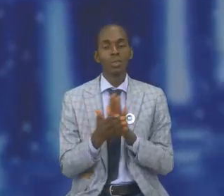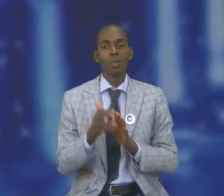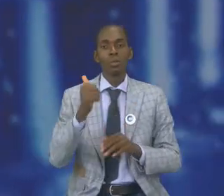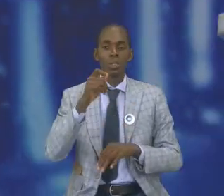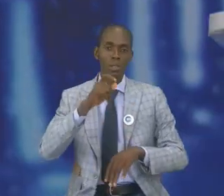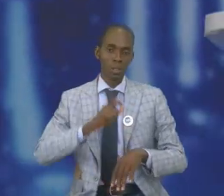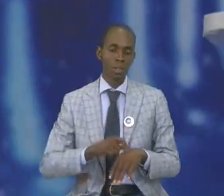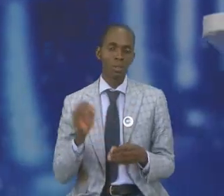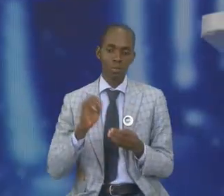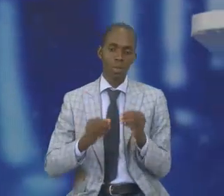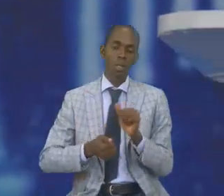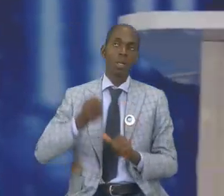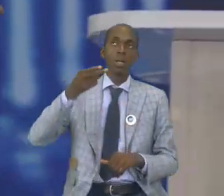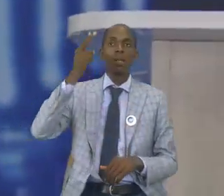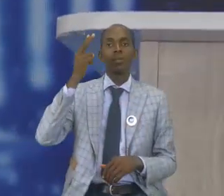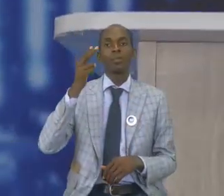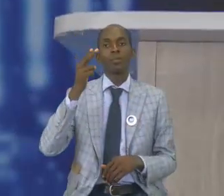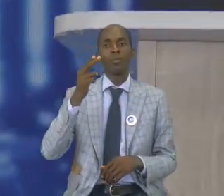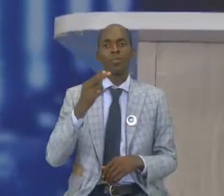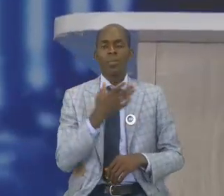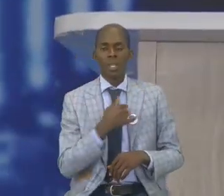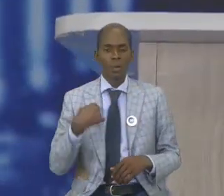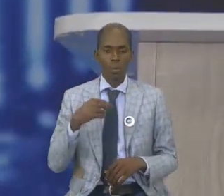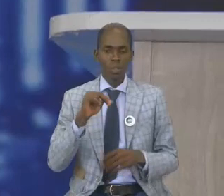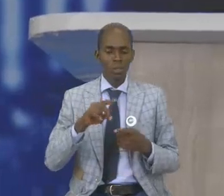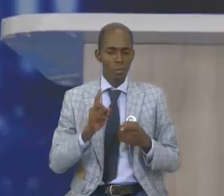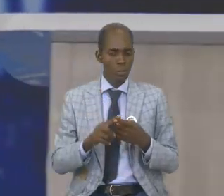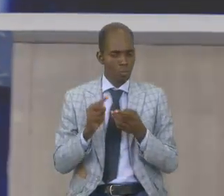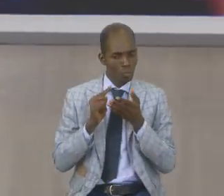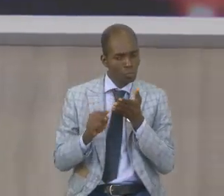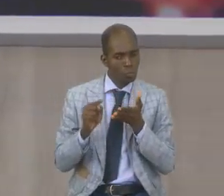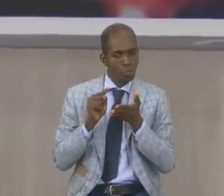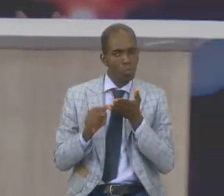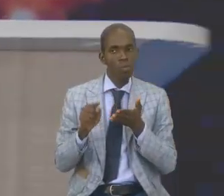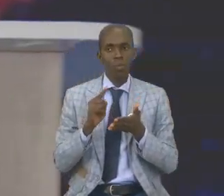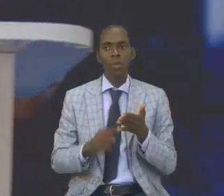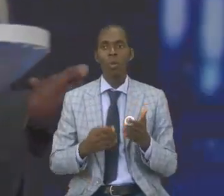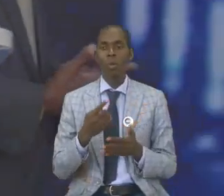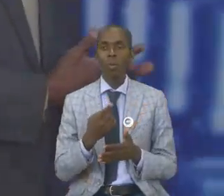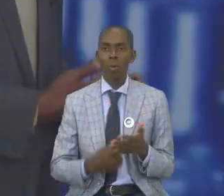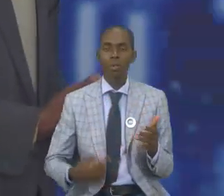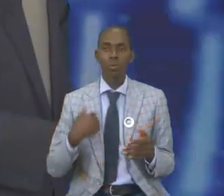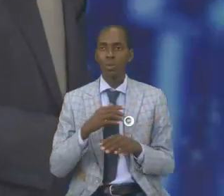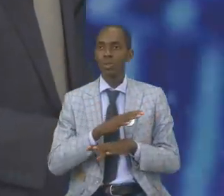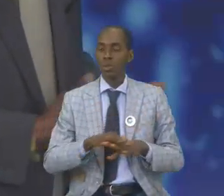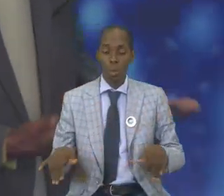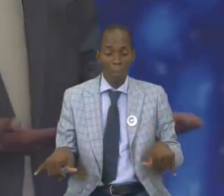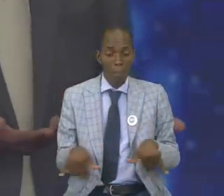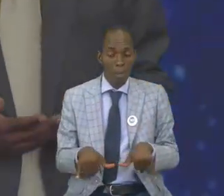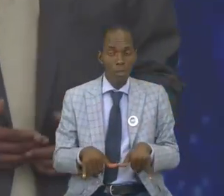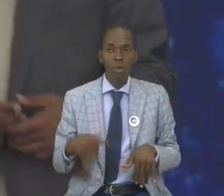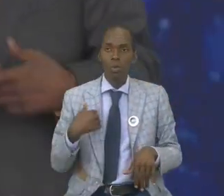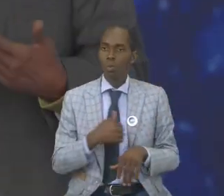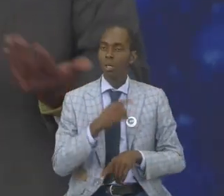higher. And we need to be monitoring what we don't measure. We can't